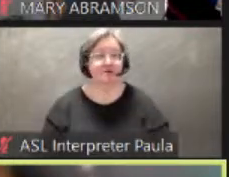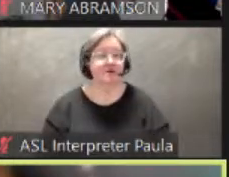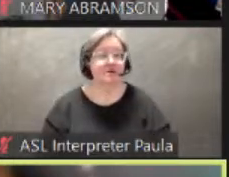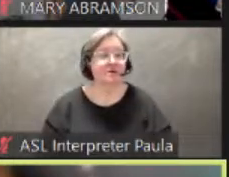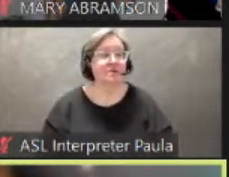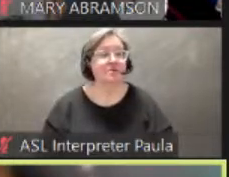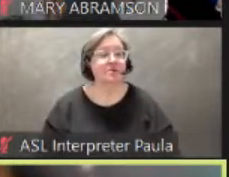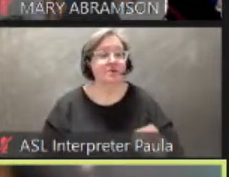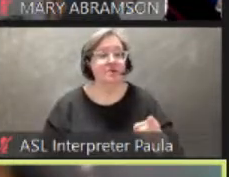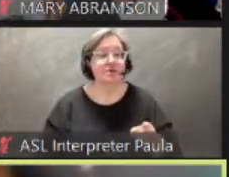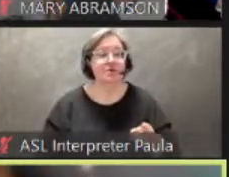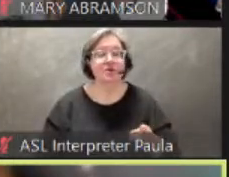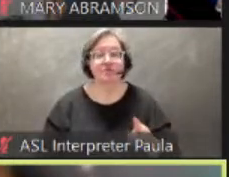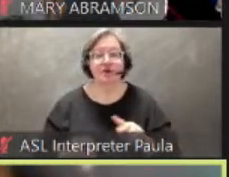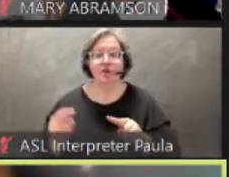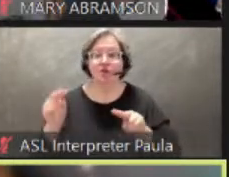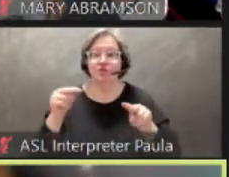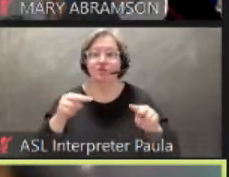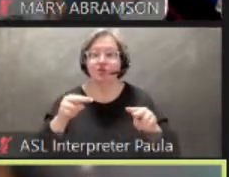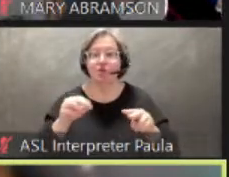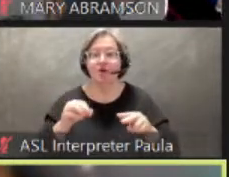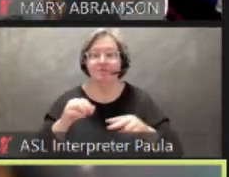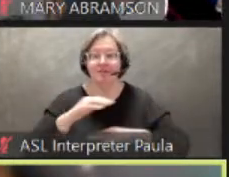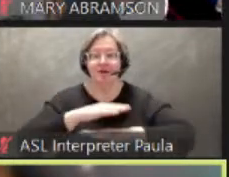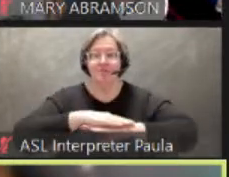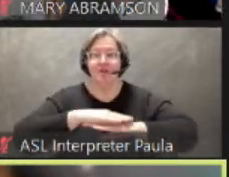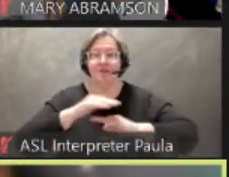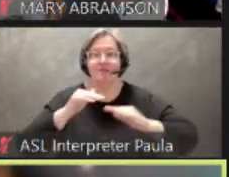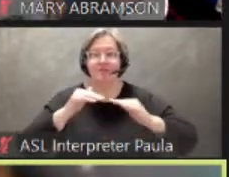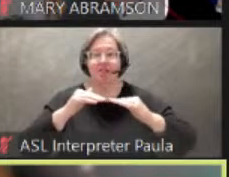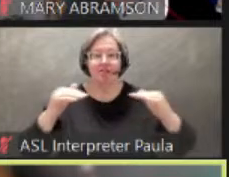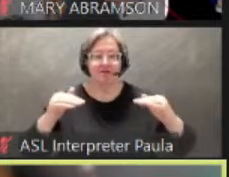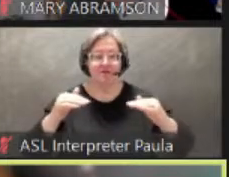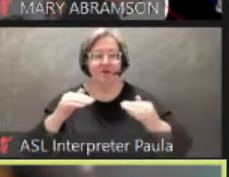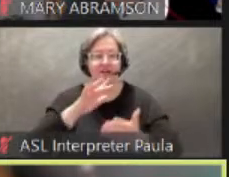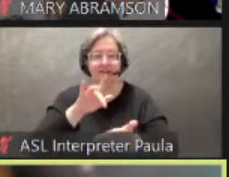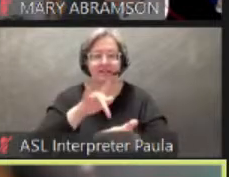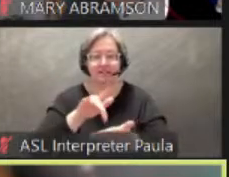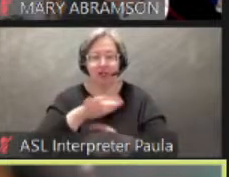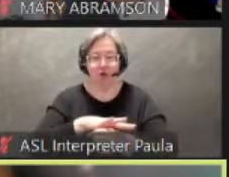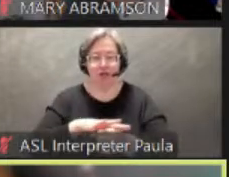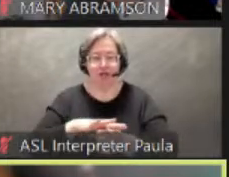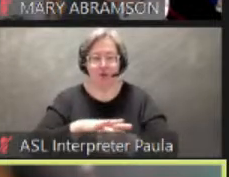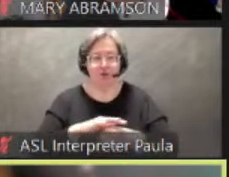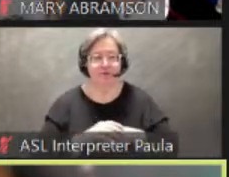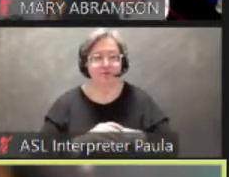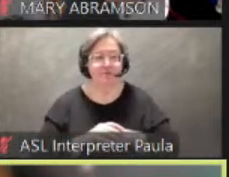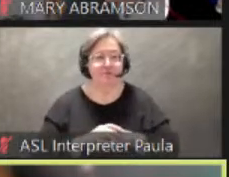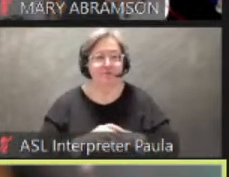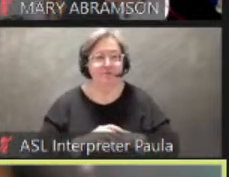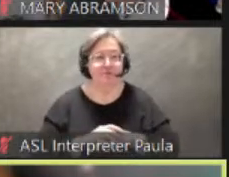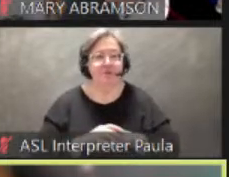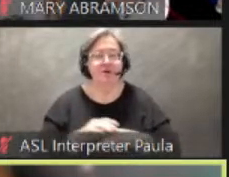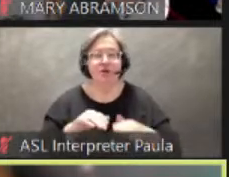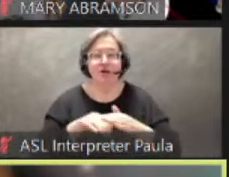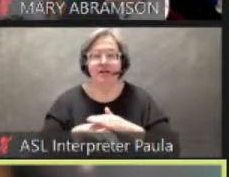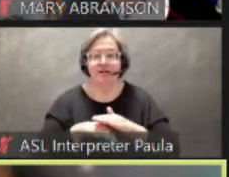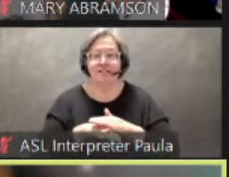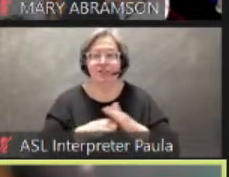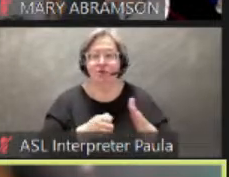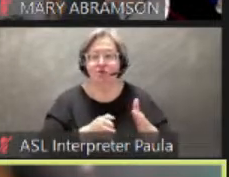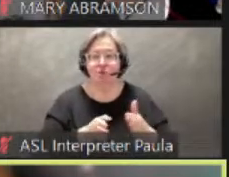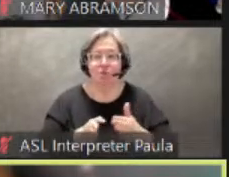So this is a plan view of platform level, showing sort of the center area. So the accessible route would